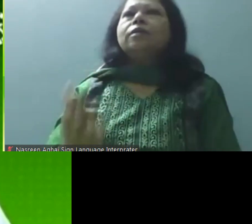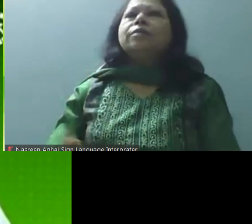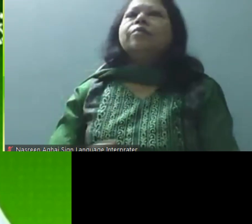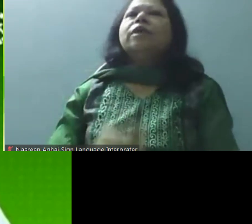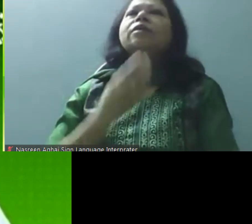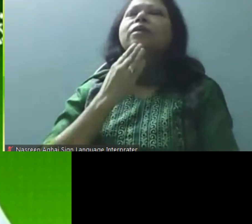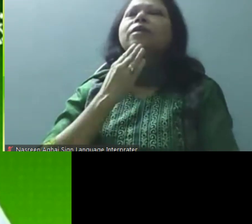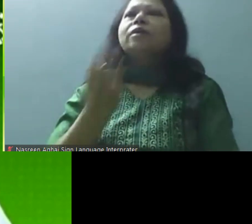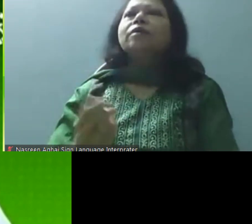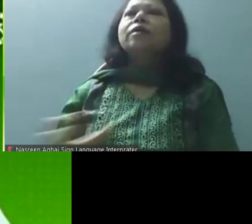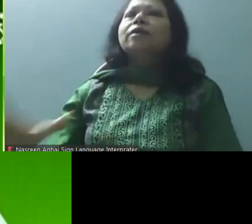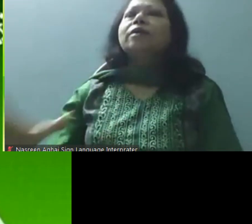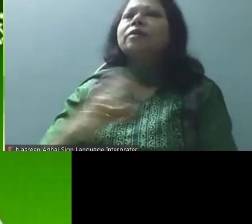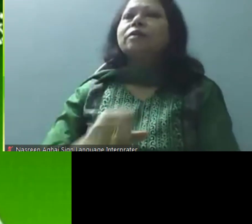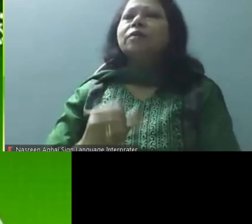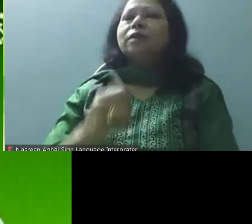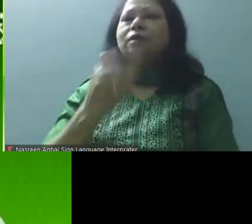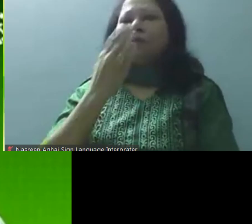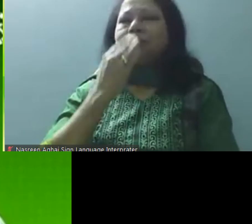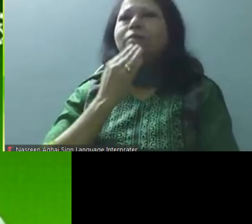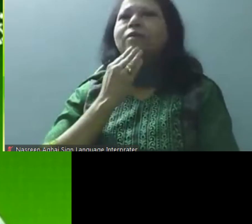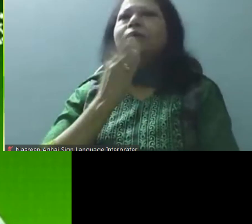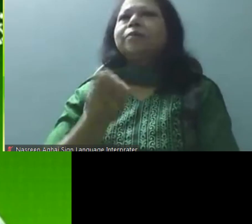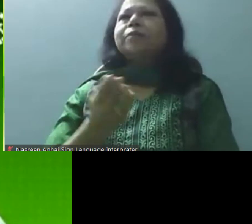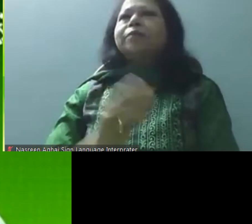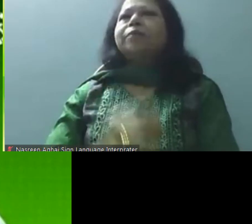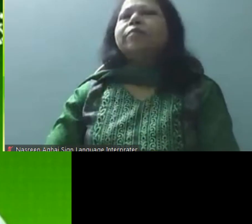very much for joining us.